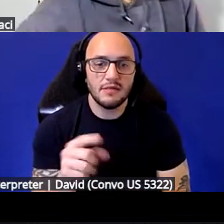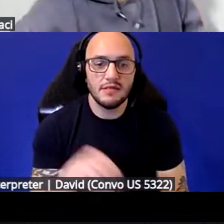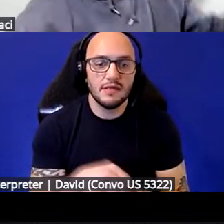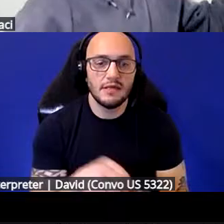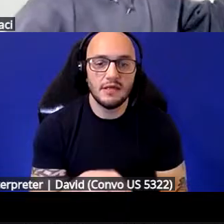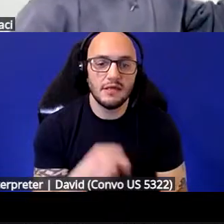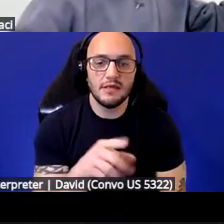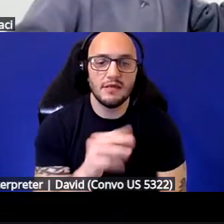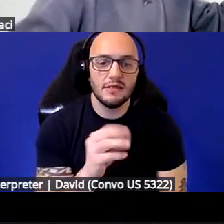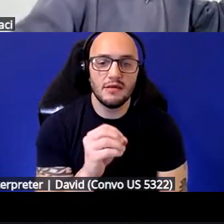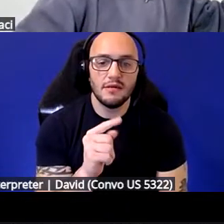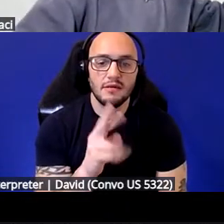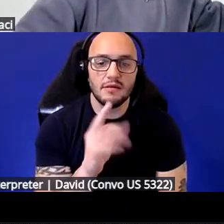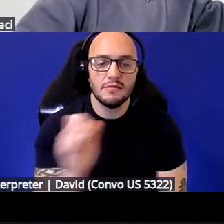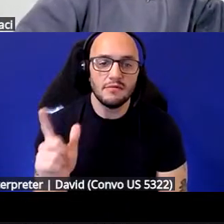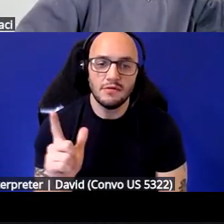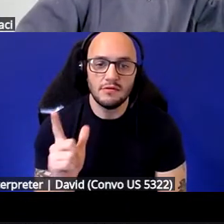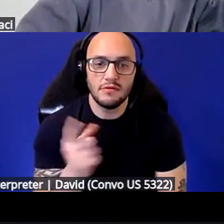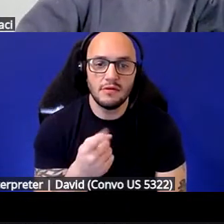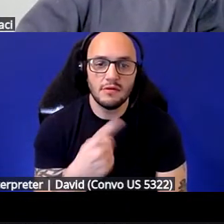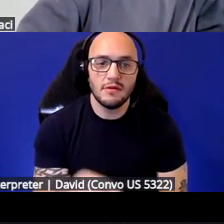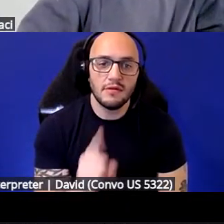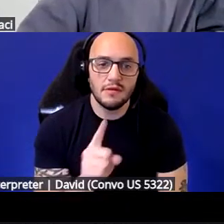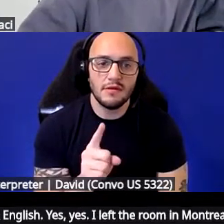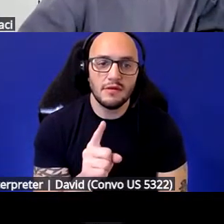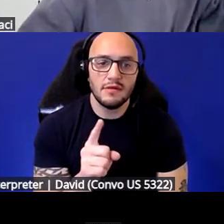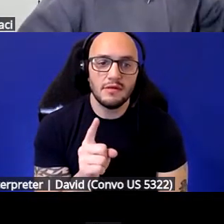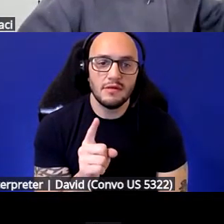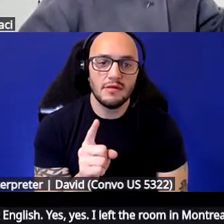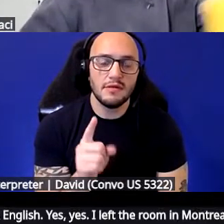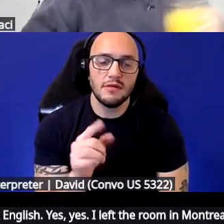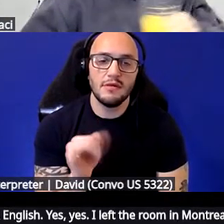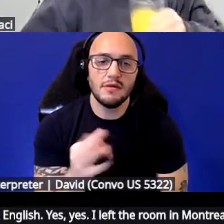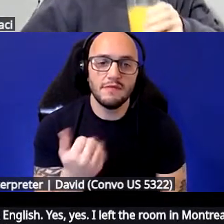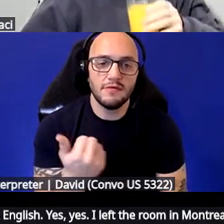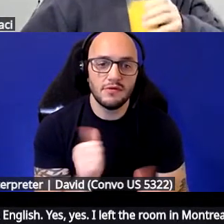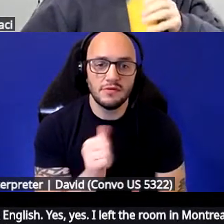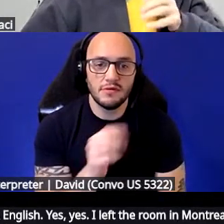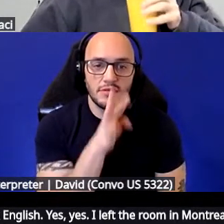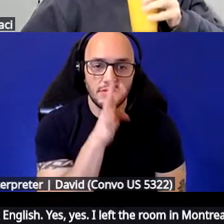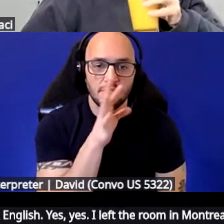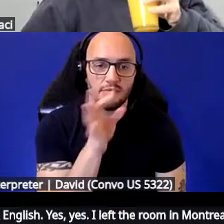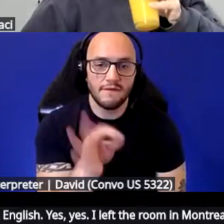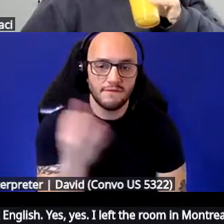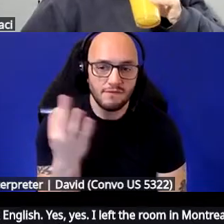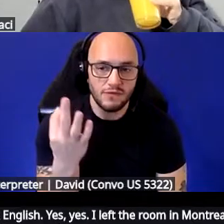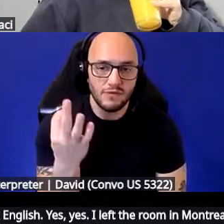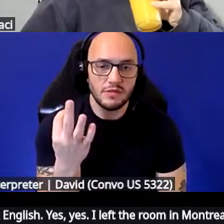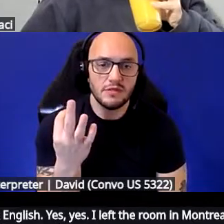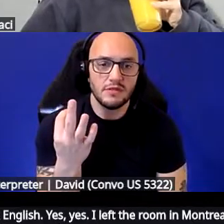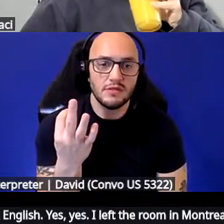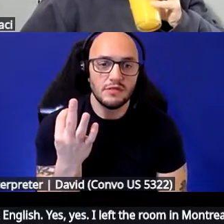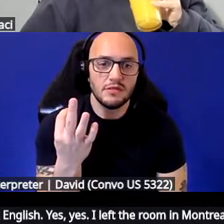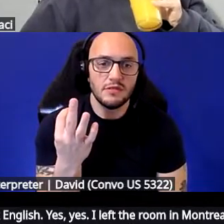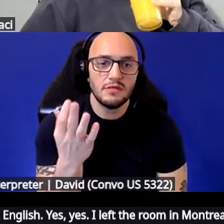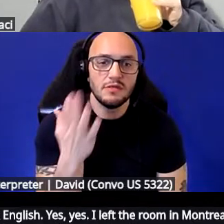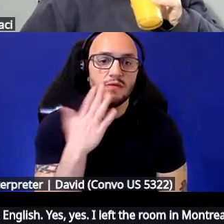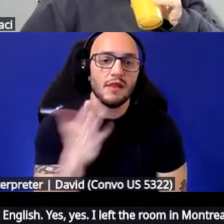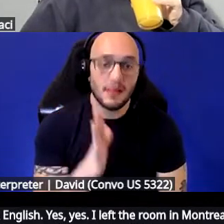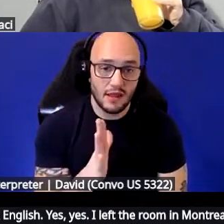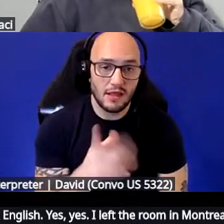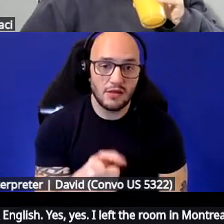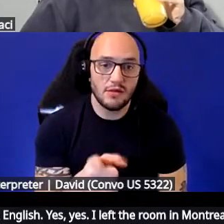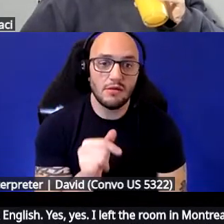they um they if you try to speak French, they'll let you. But if you